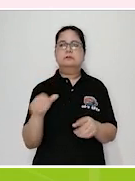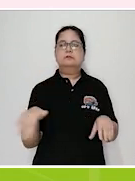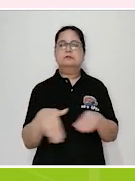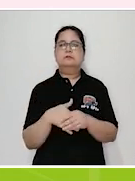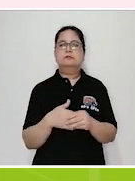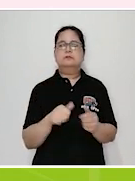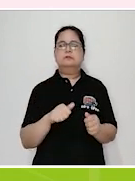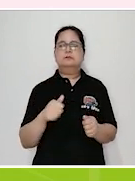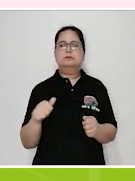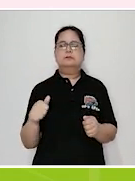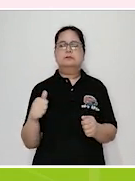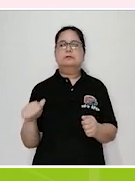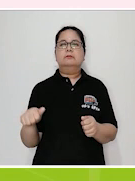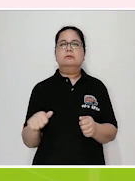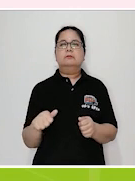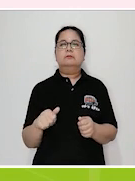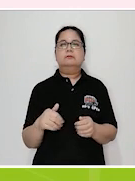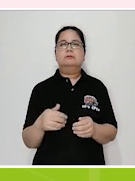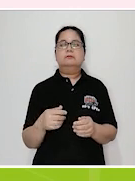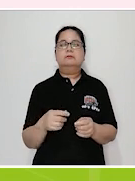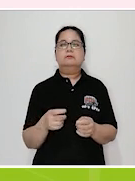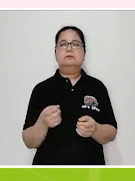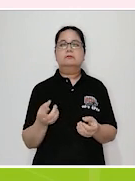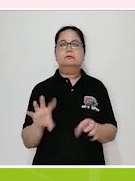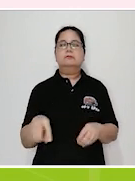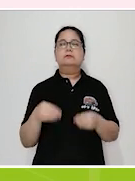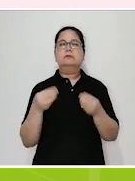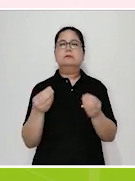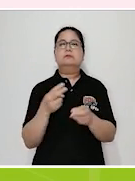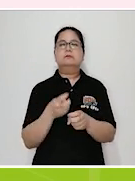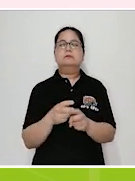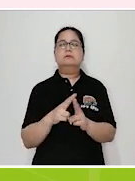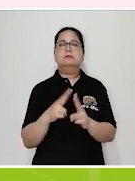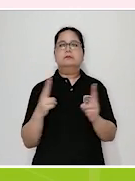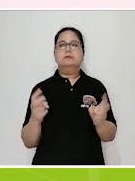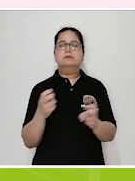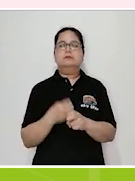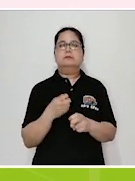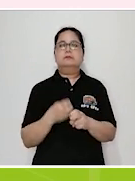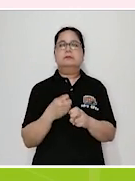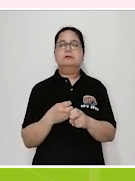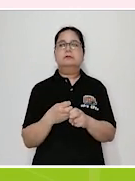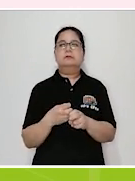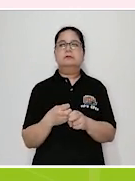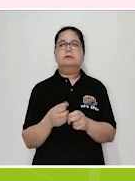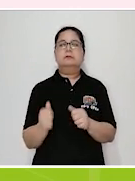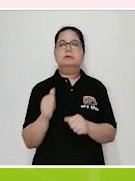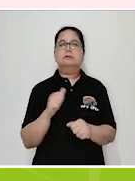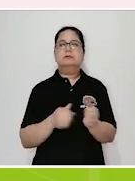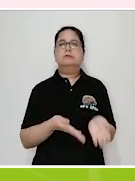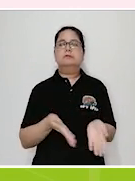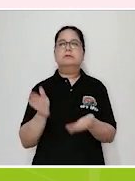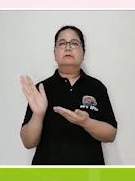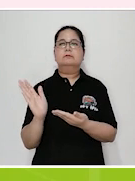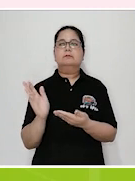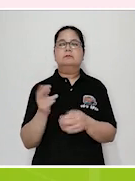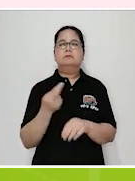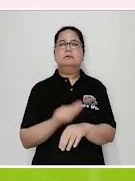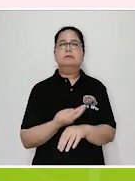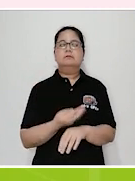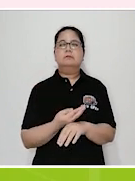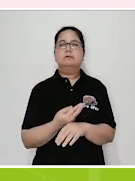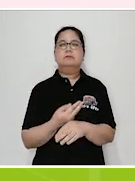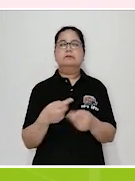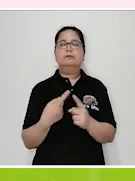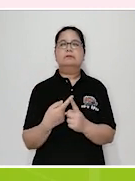to marry anyone. So, she gave them a very difficult task, bringing the crystal